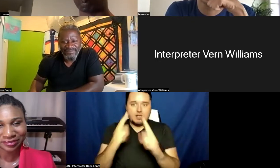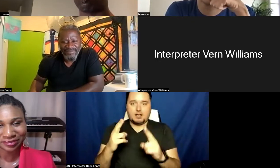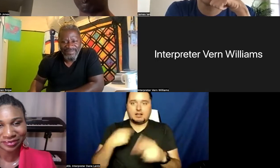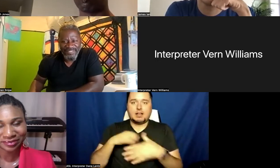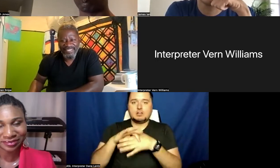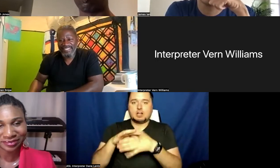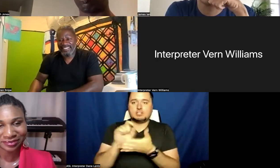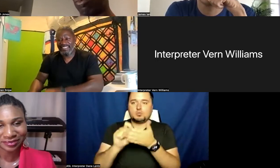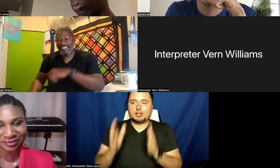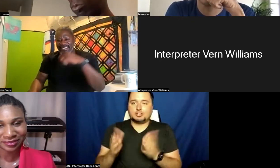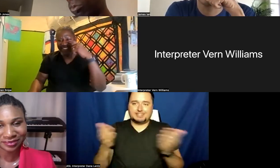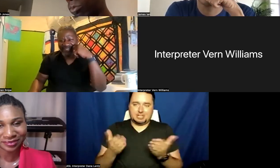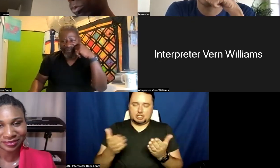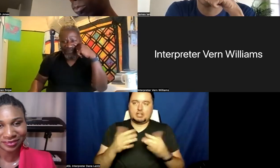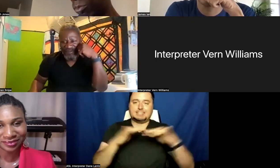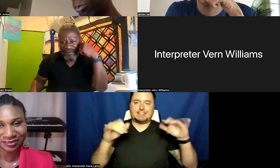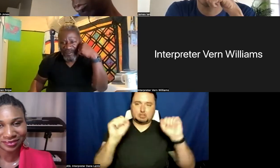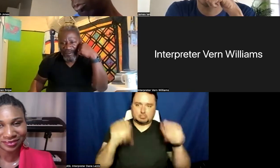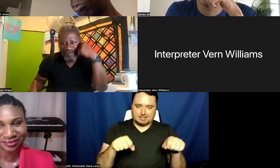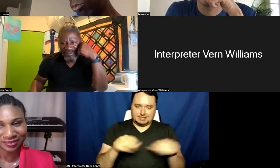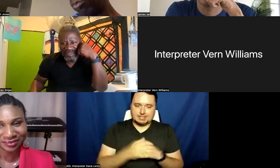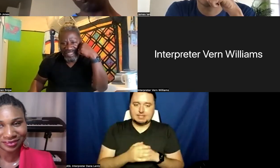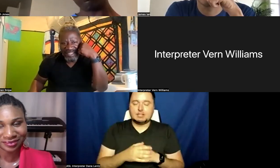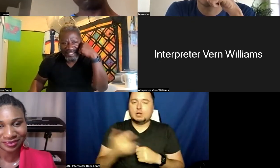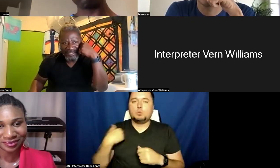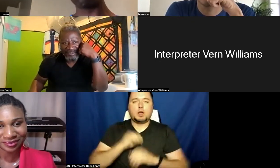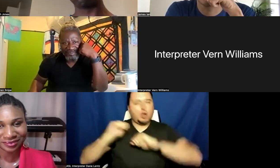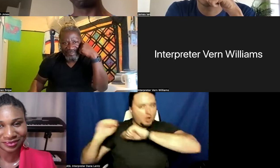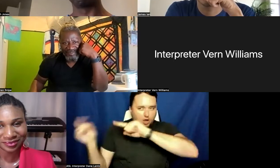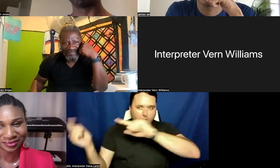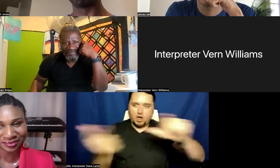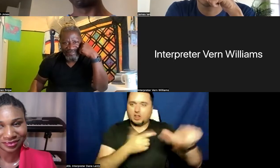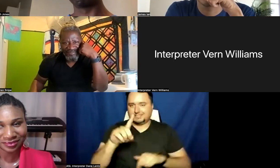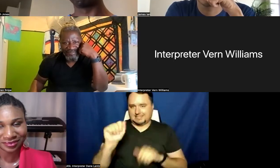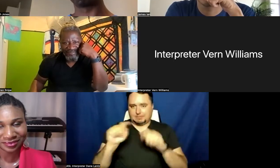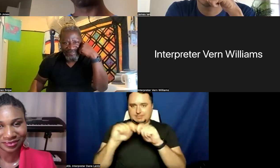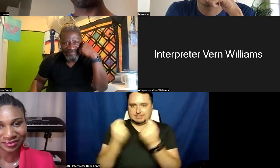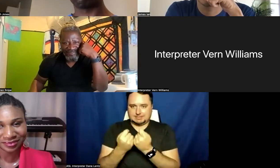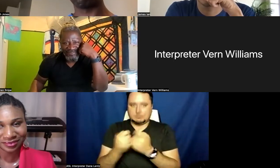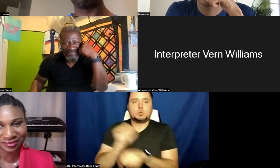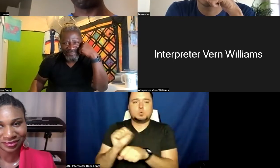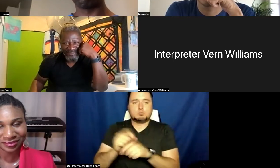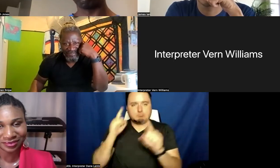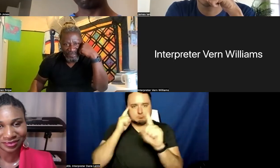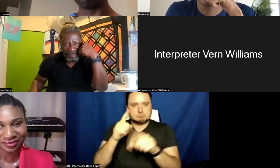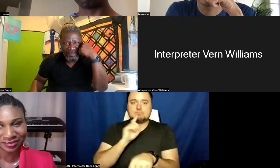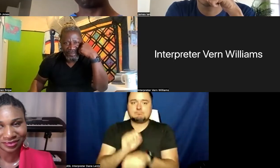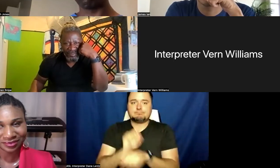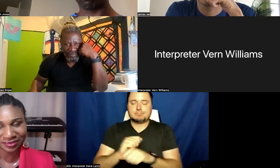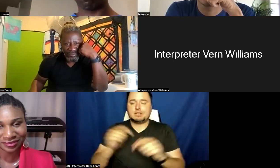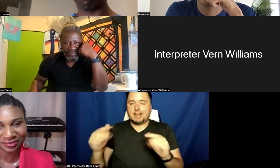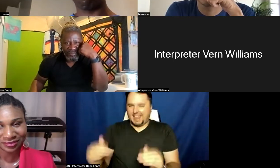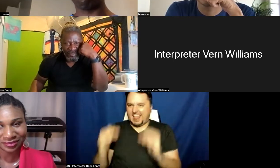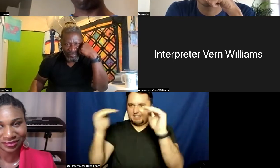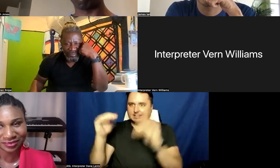writer here at Diversability, where we are an entirely disabled team, and we work to ensure that we are elevating